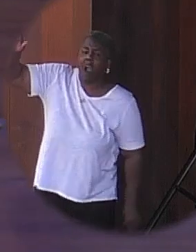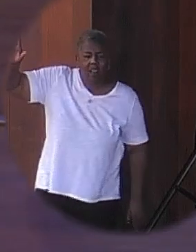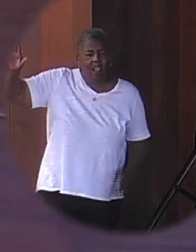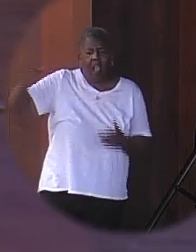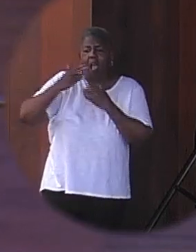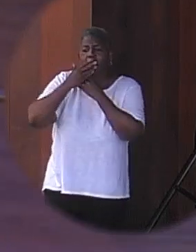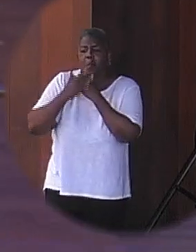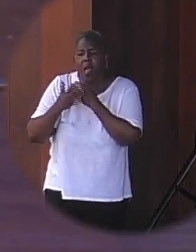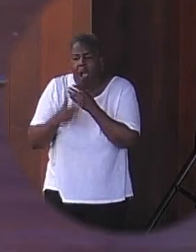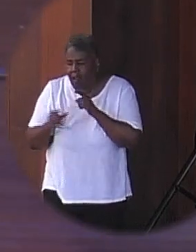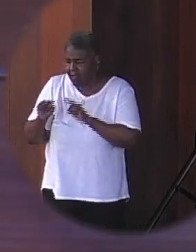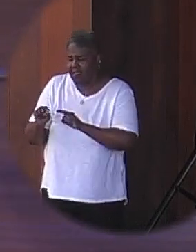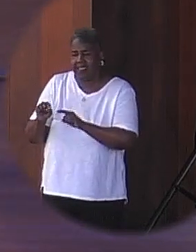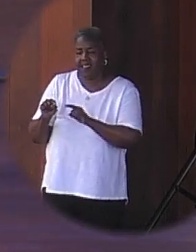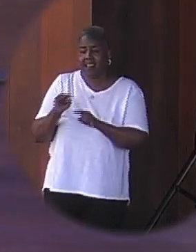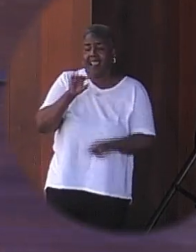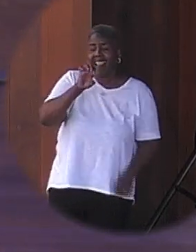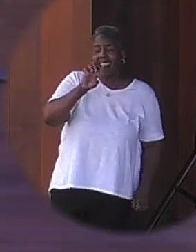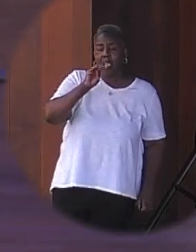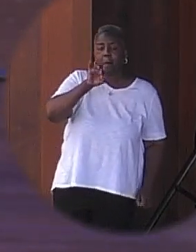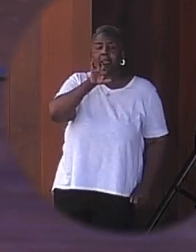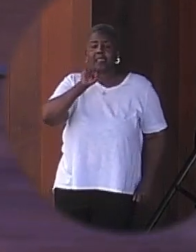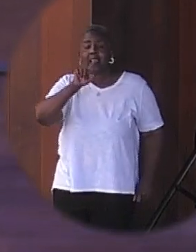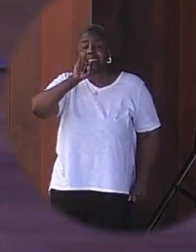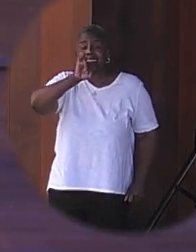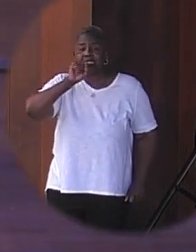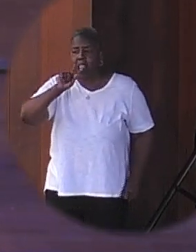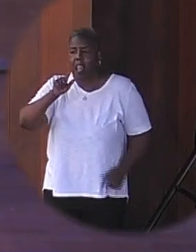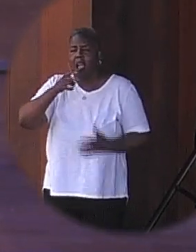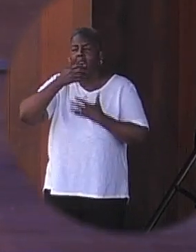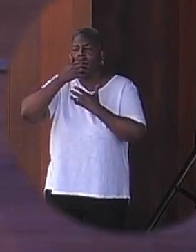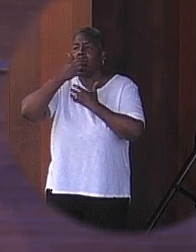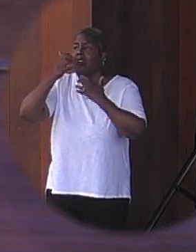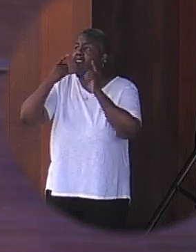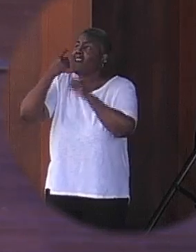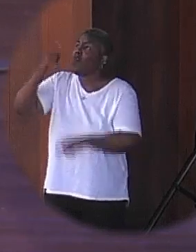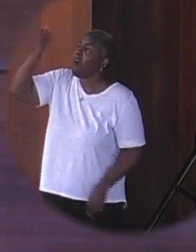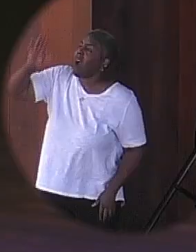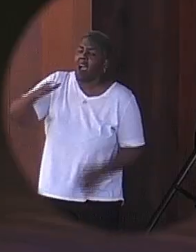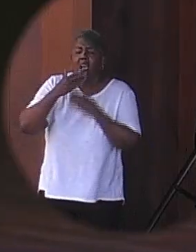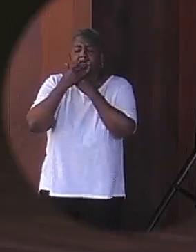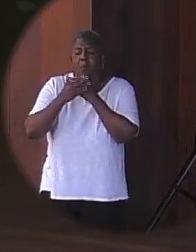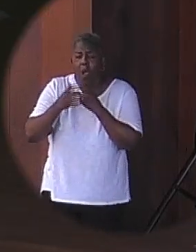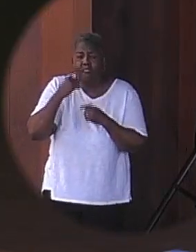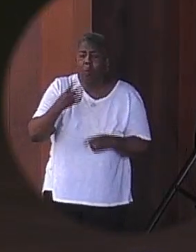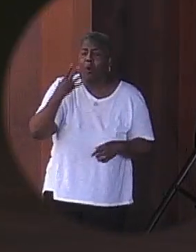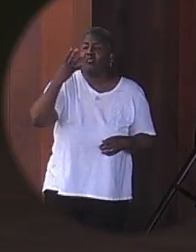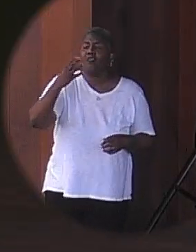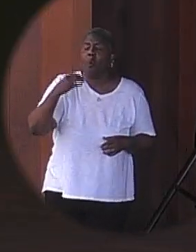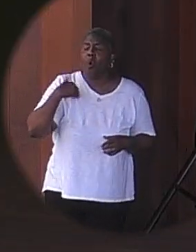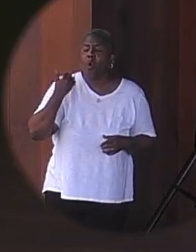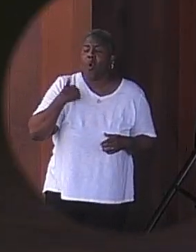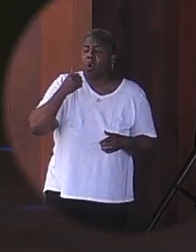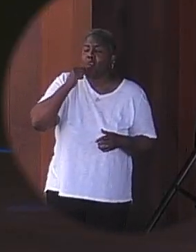The blood of Emmett Till cried out to God. The blood of four little